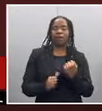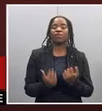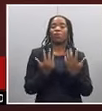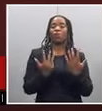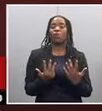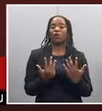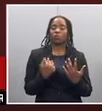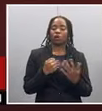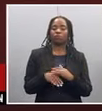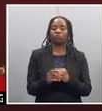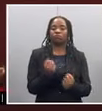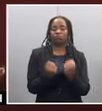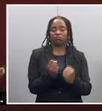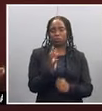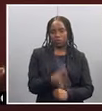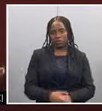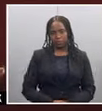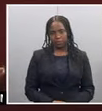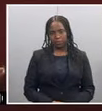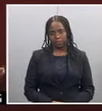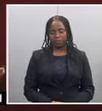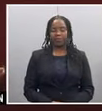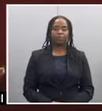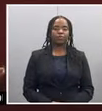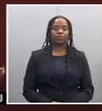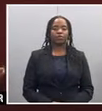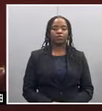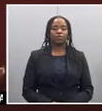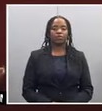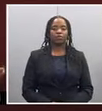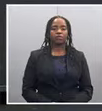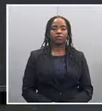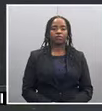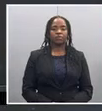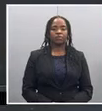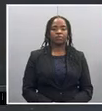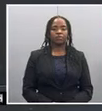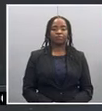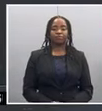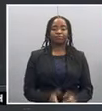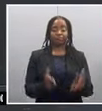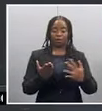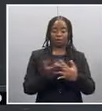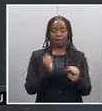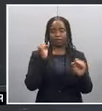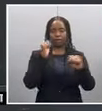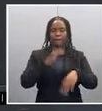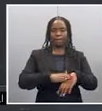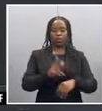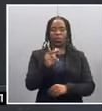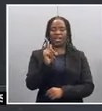for appearance in court in August. Erin Bates, Bloemfontein. More news after the break, and we go